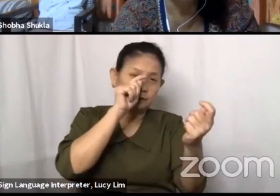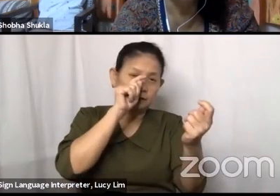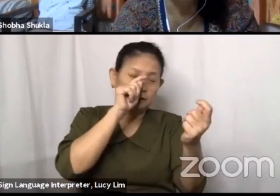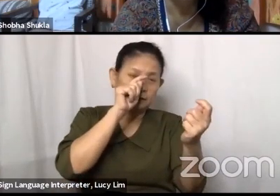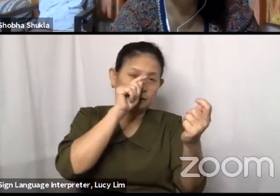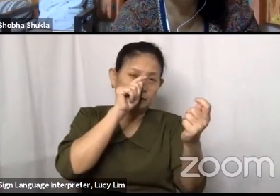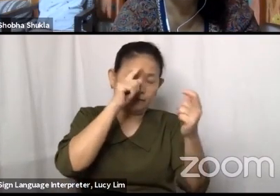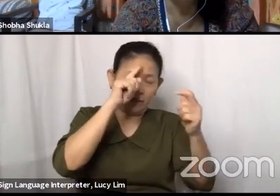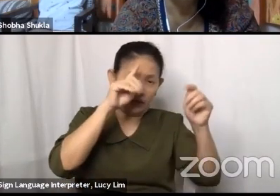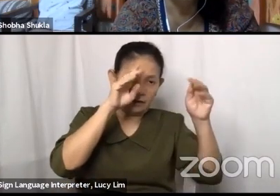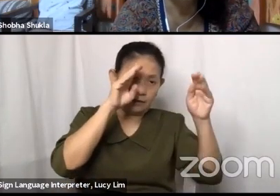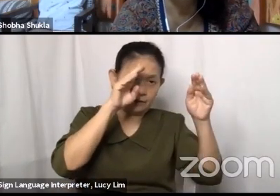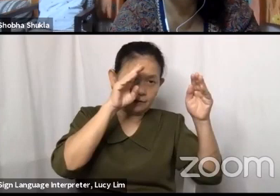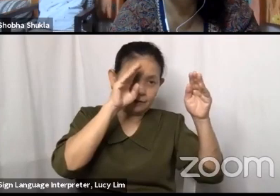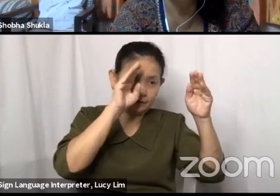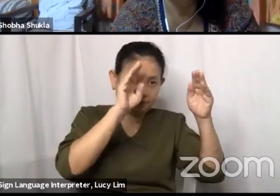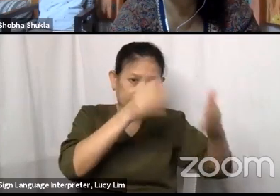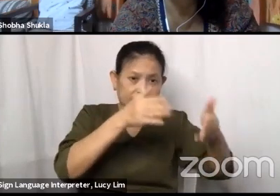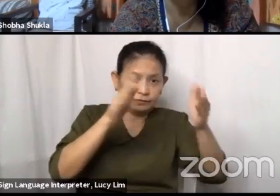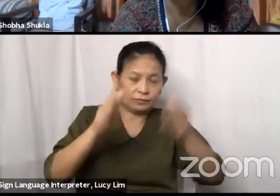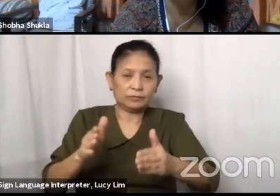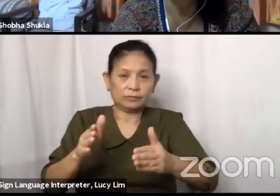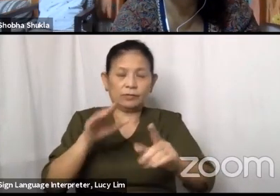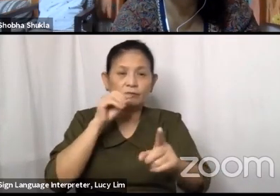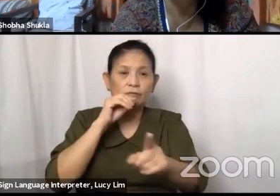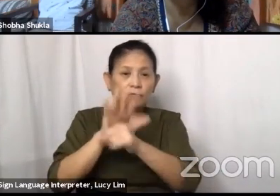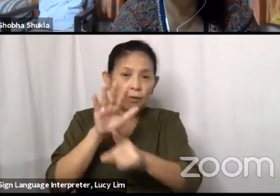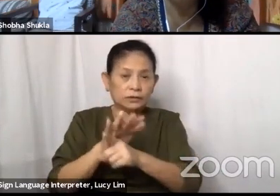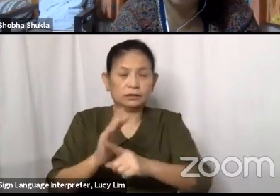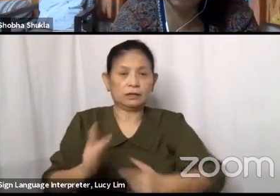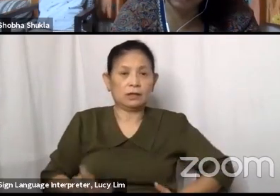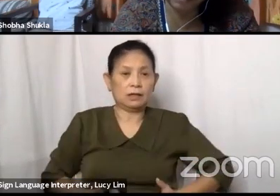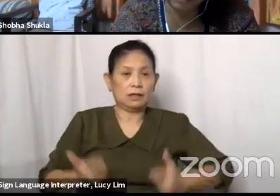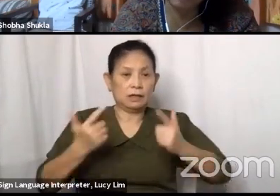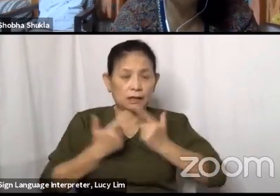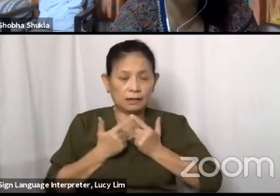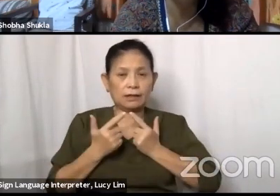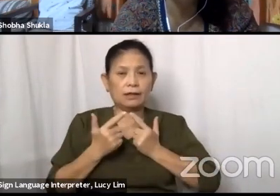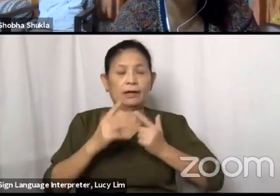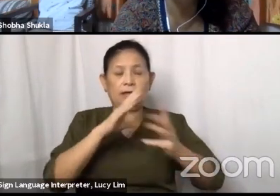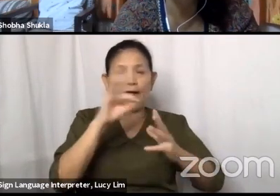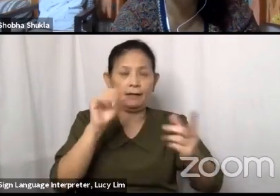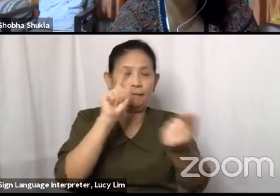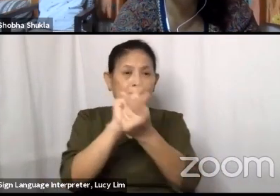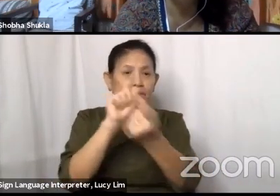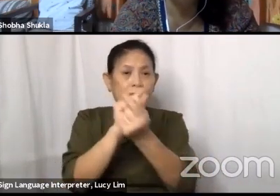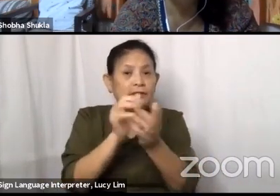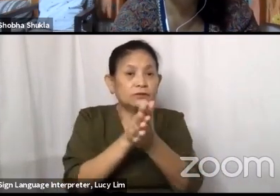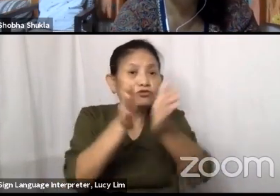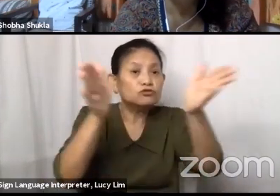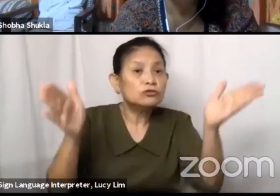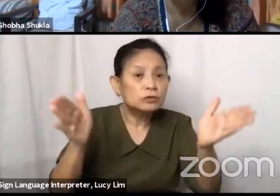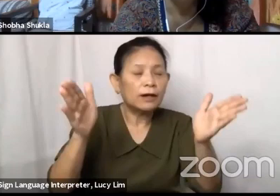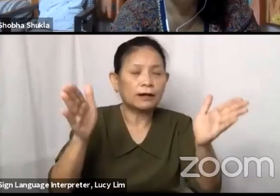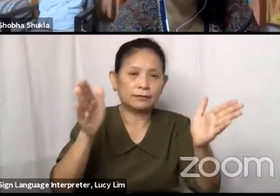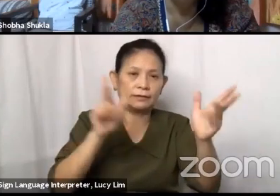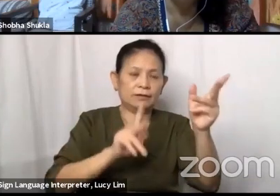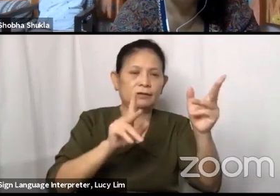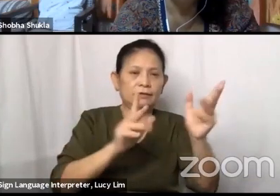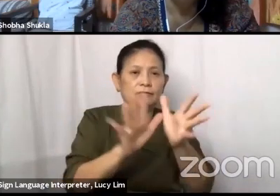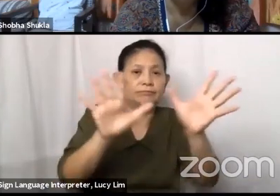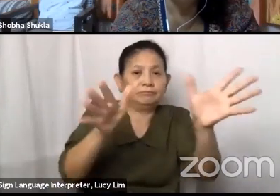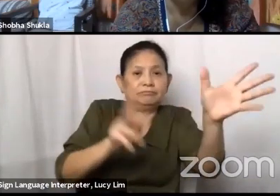during our life and in daily life, when they meet with the general people, general population,